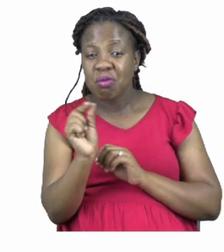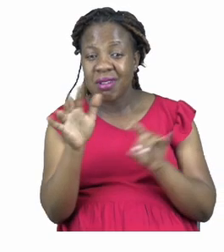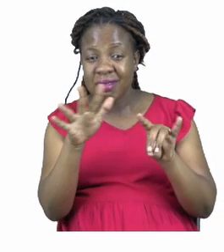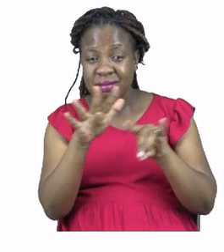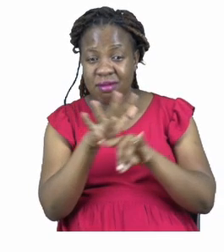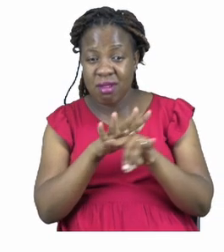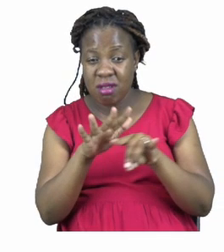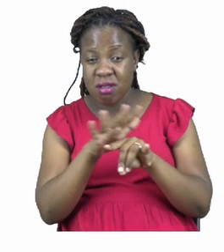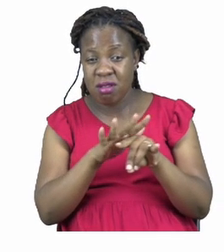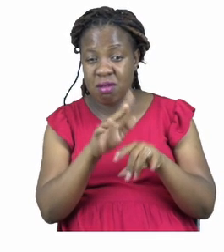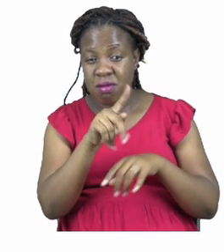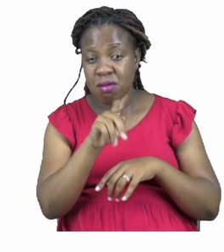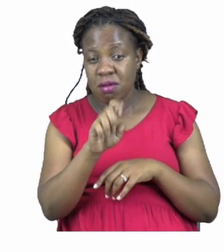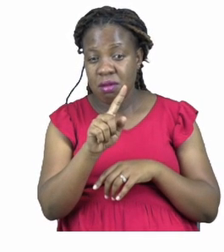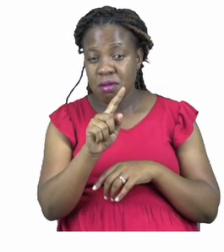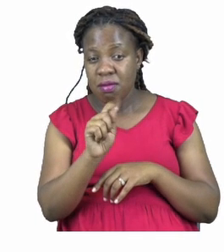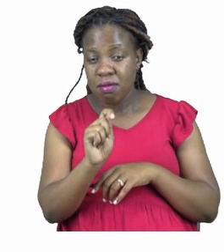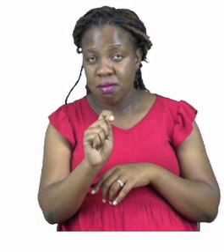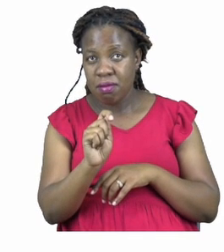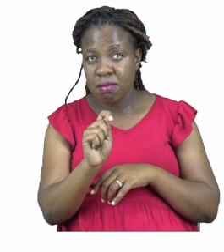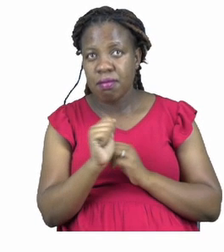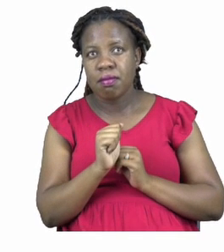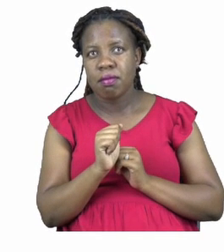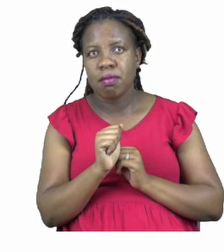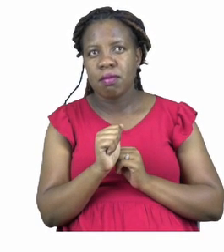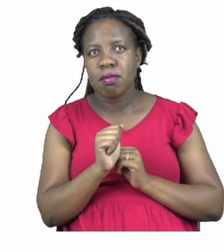what is your pet's name?